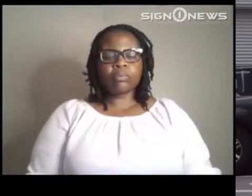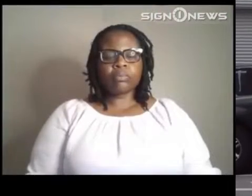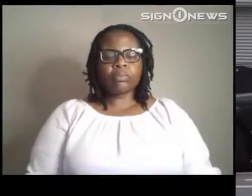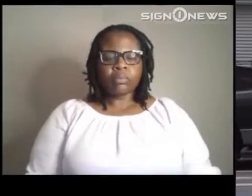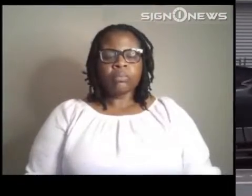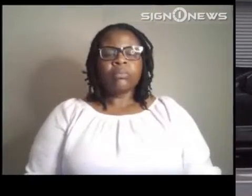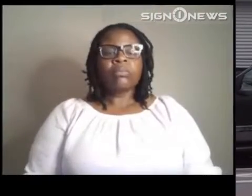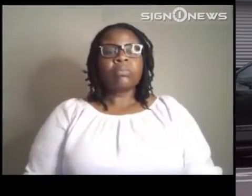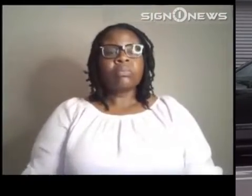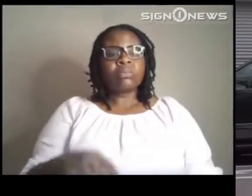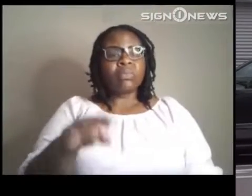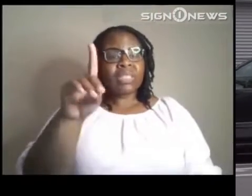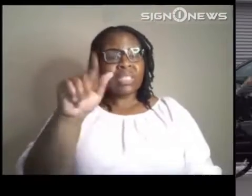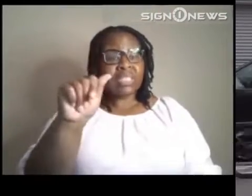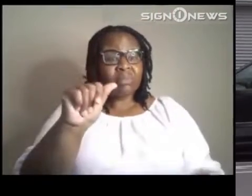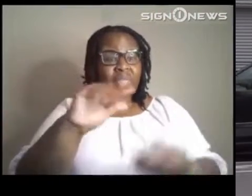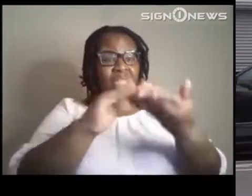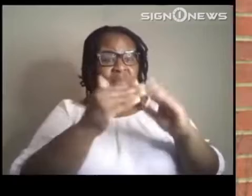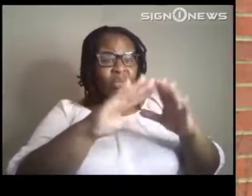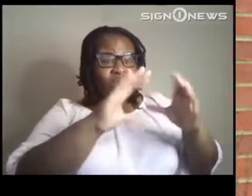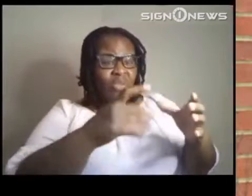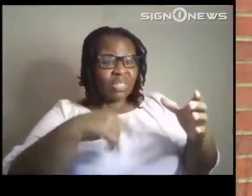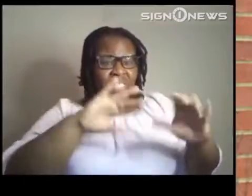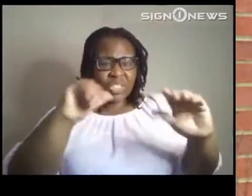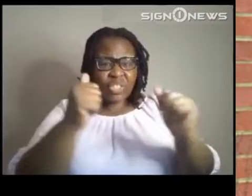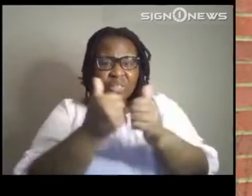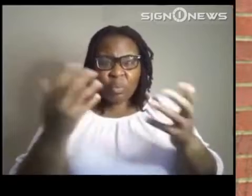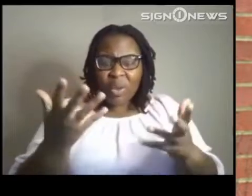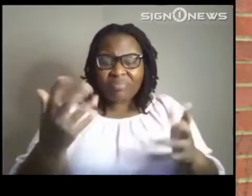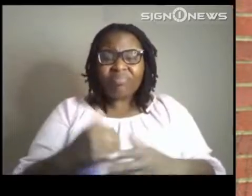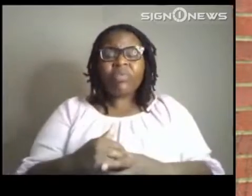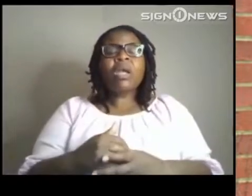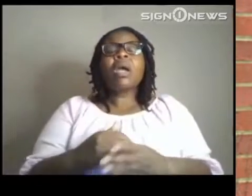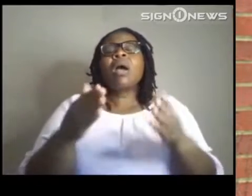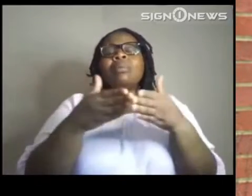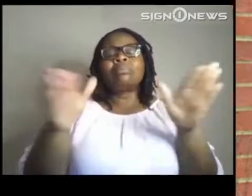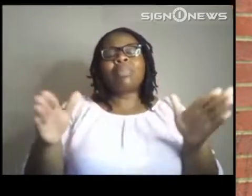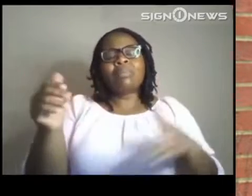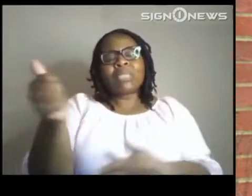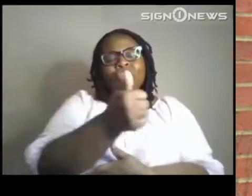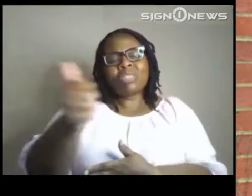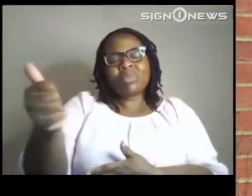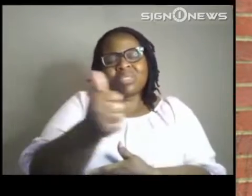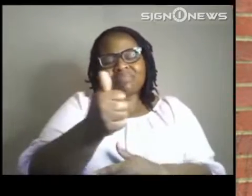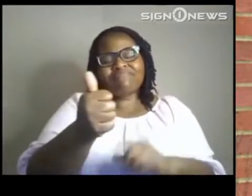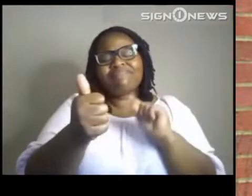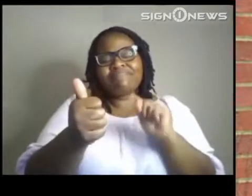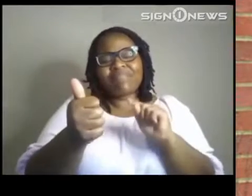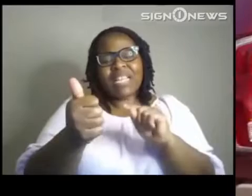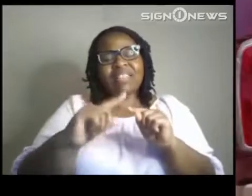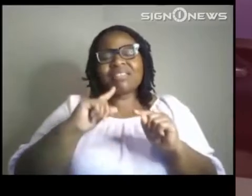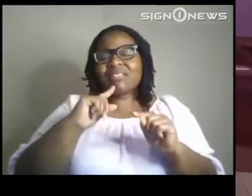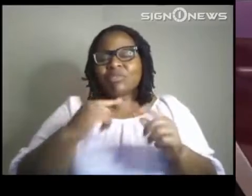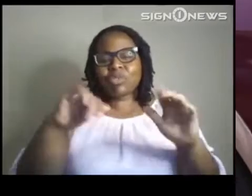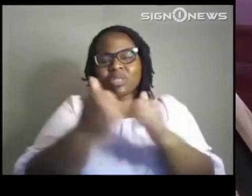The challenges that are facing the disability community. First and foremost, I think public transportation is the most serious challenge